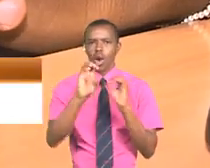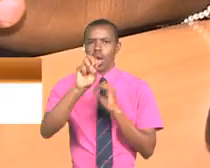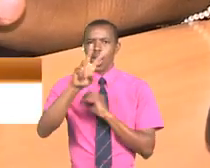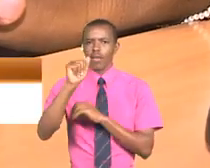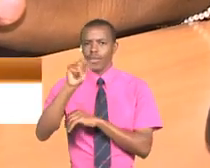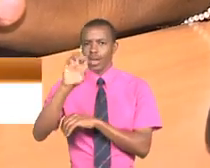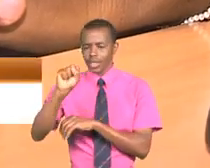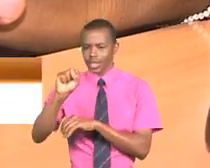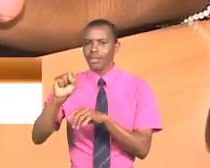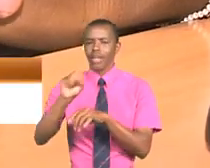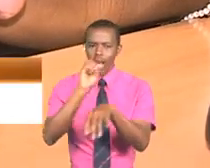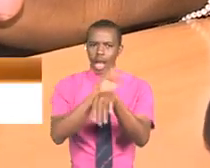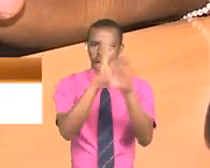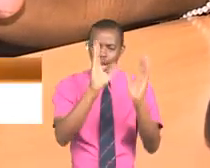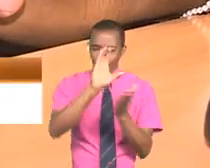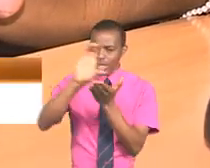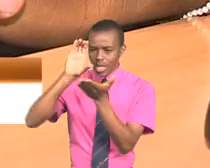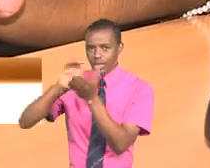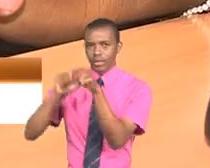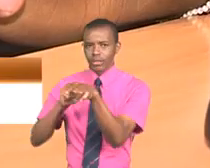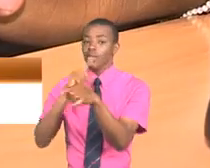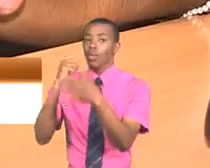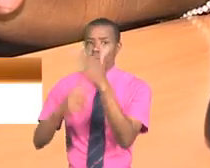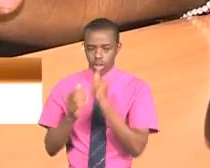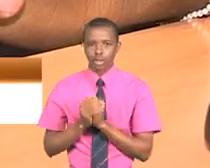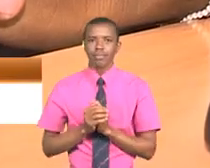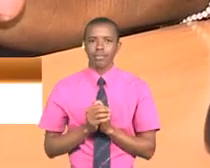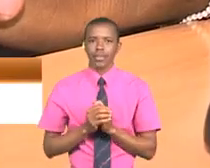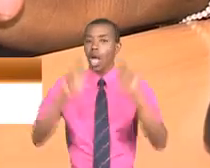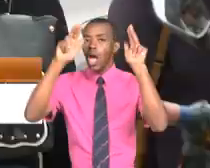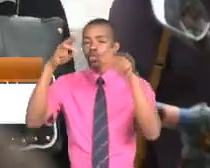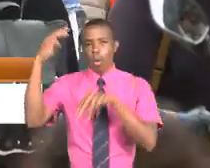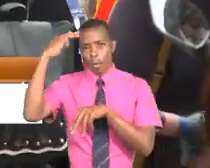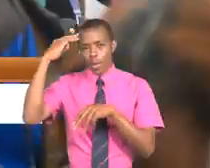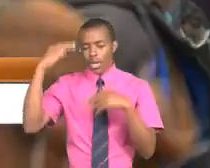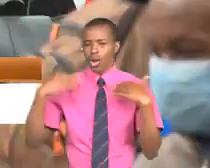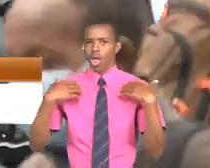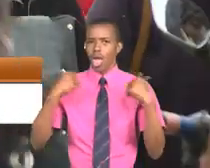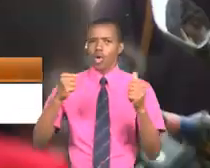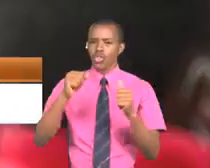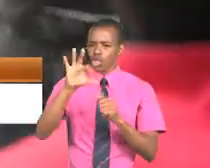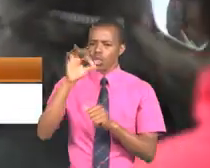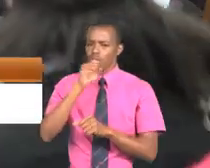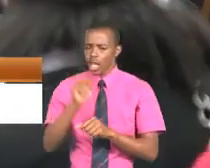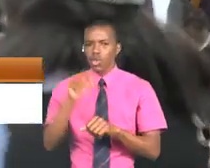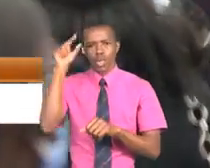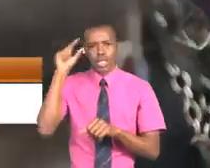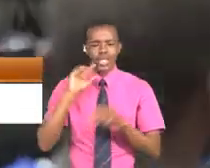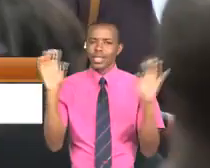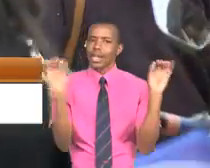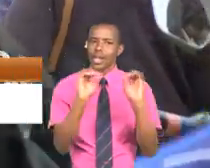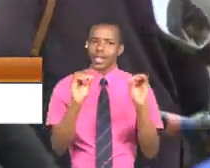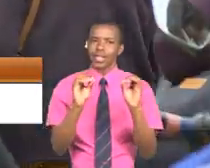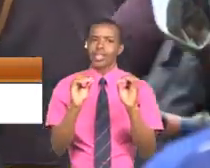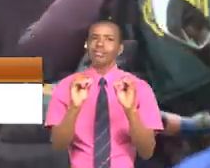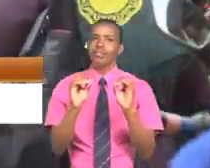Delizu, ambaye ni mshauri katika kituo hiki, anasema licha ya kuwa swala la msongo wa mawazo halichagui umri wala jinsia, asilimia